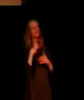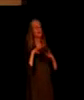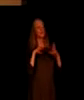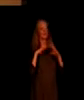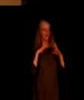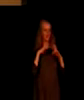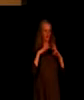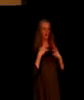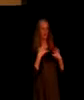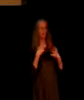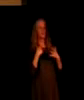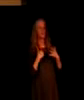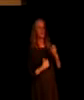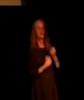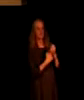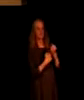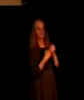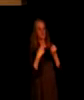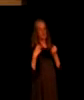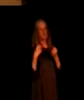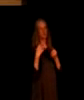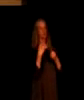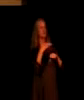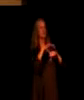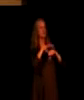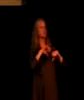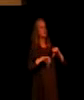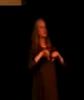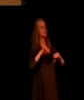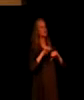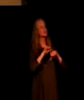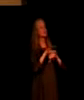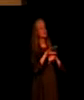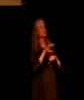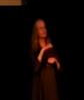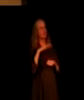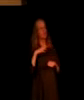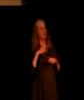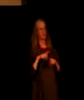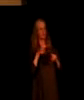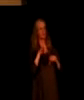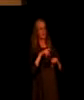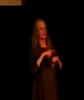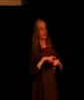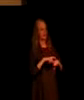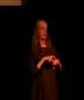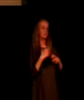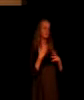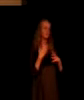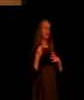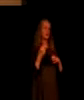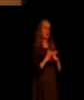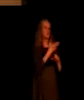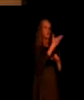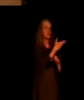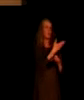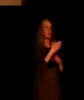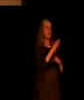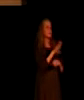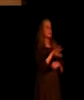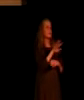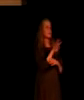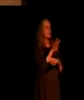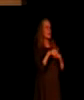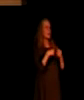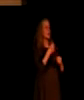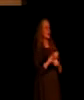I was chairing the Earth Science Advisory Committee at the time, and had been for 4 years, I think it was.